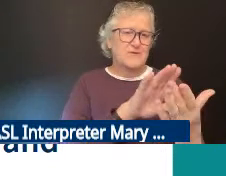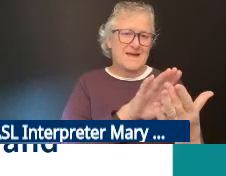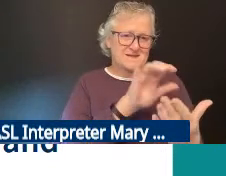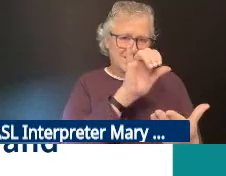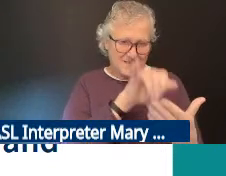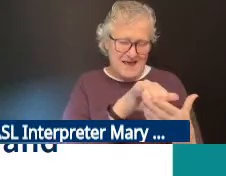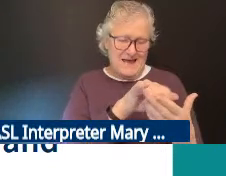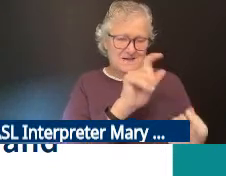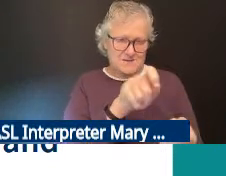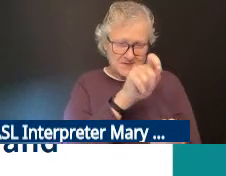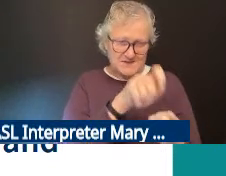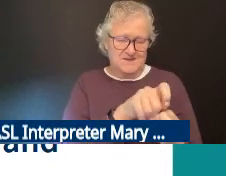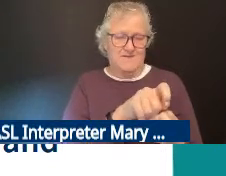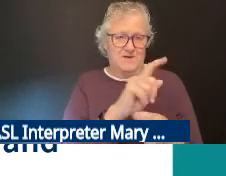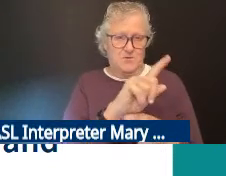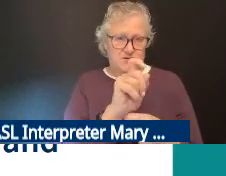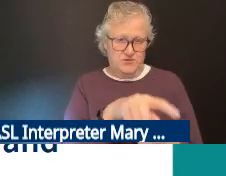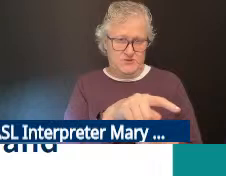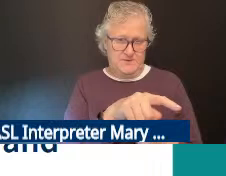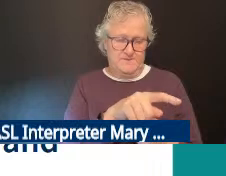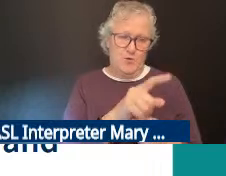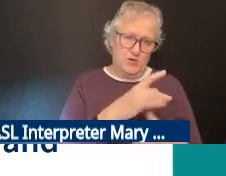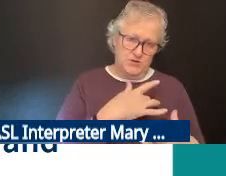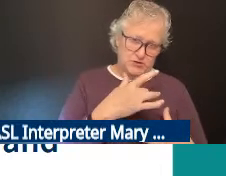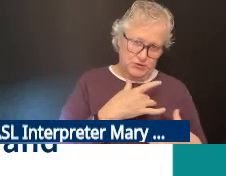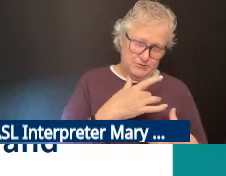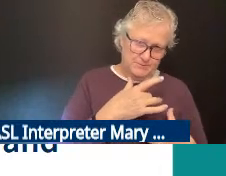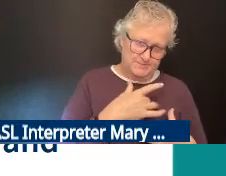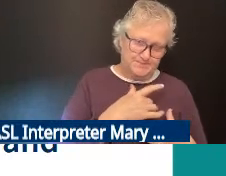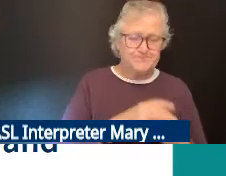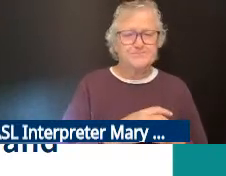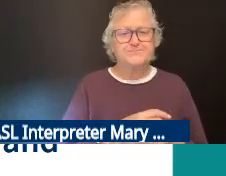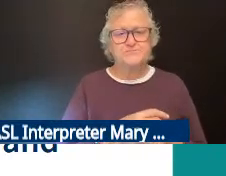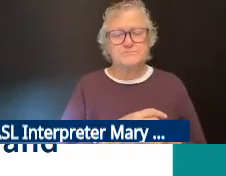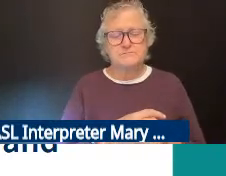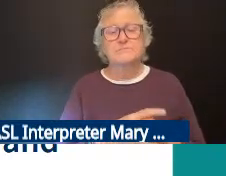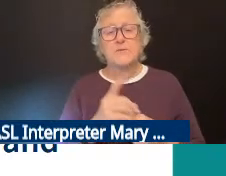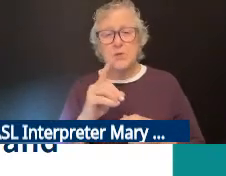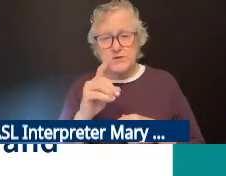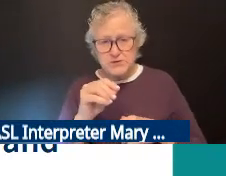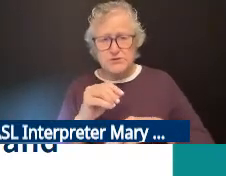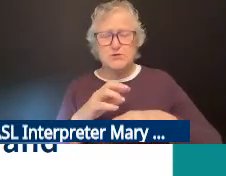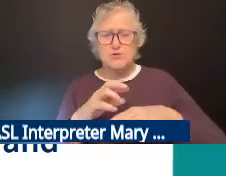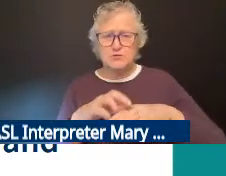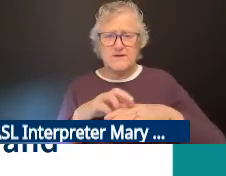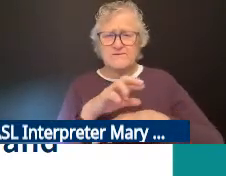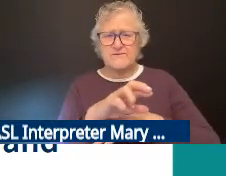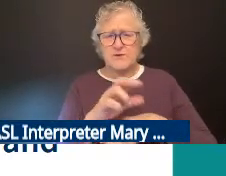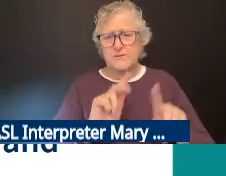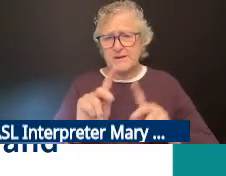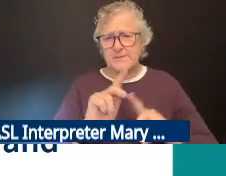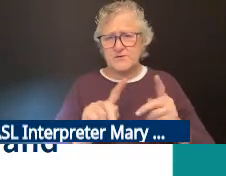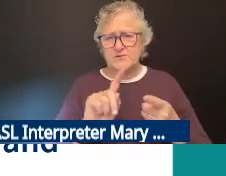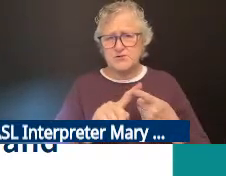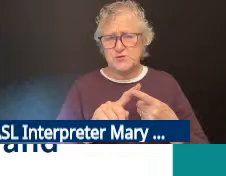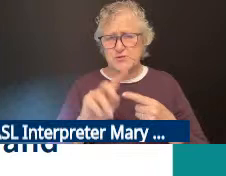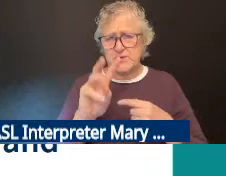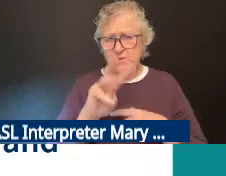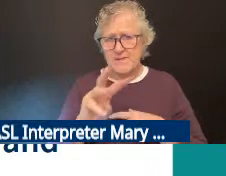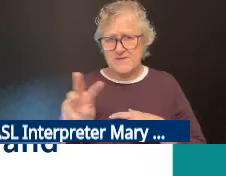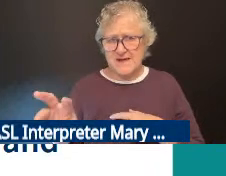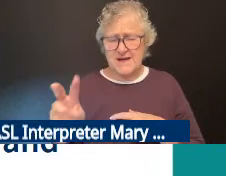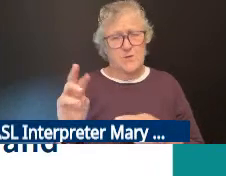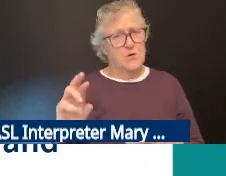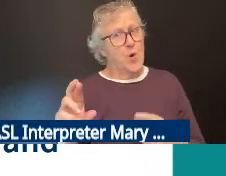post all of those raw comments onto our website. And so we hope to get that out very soon, if not this week, early